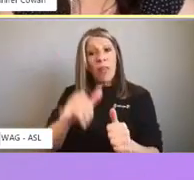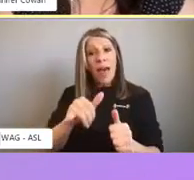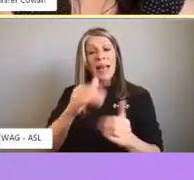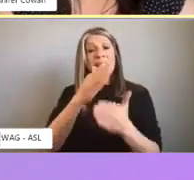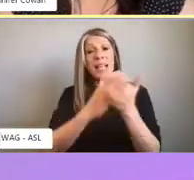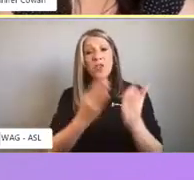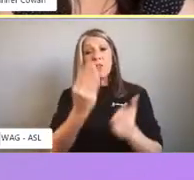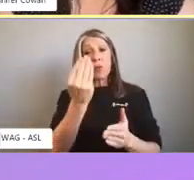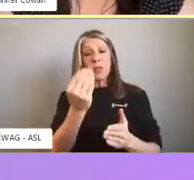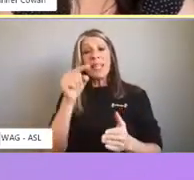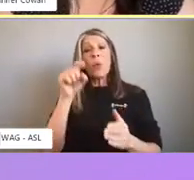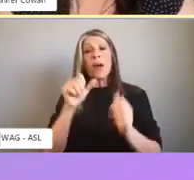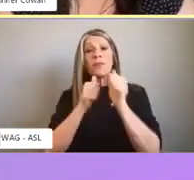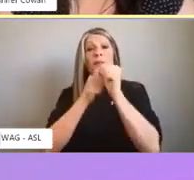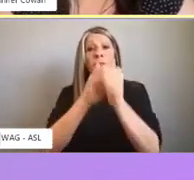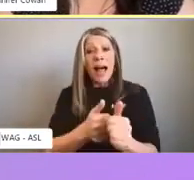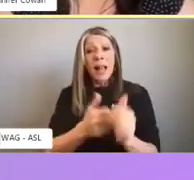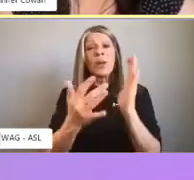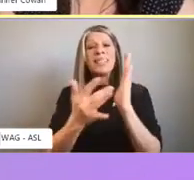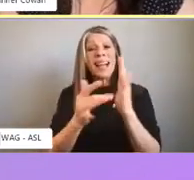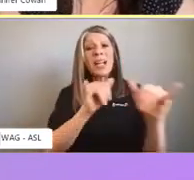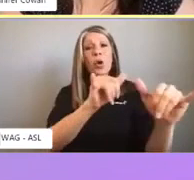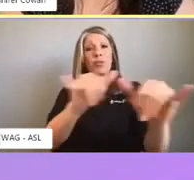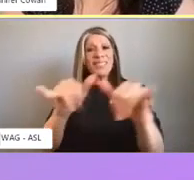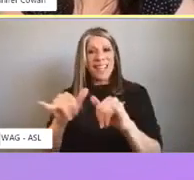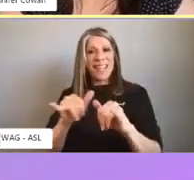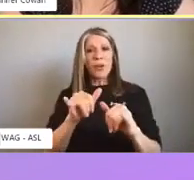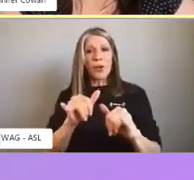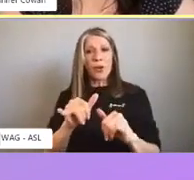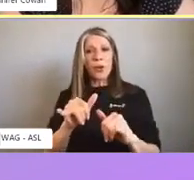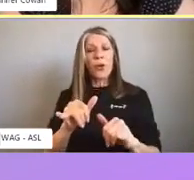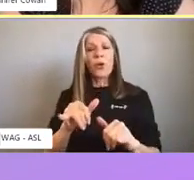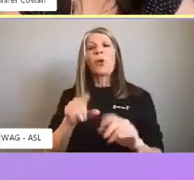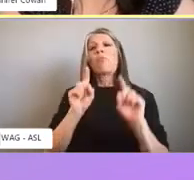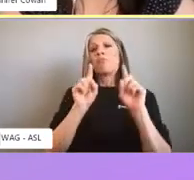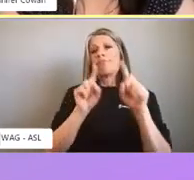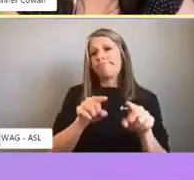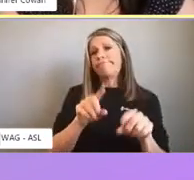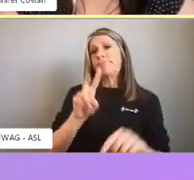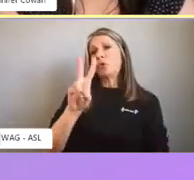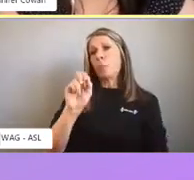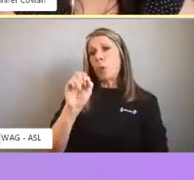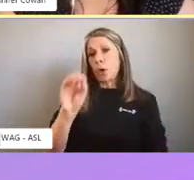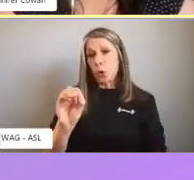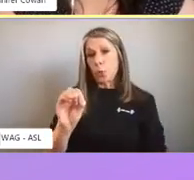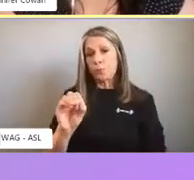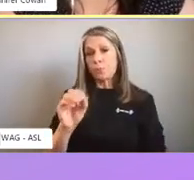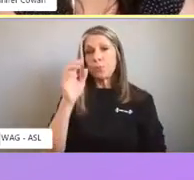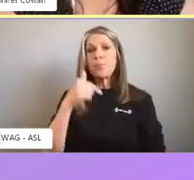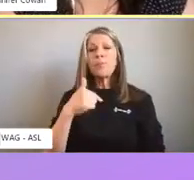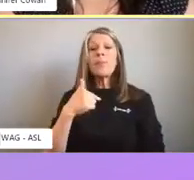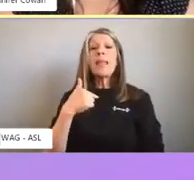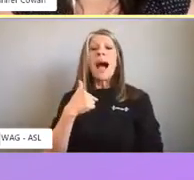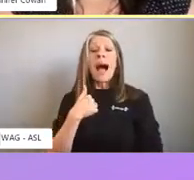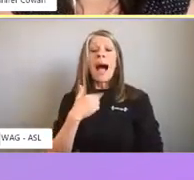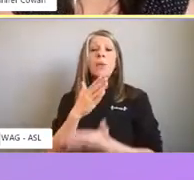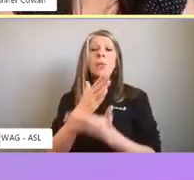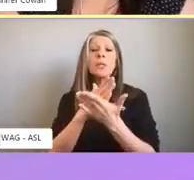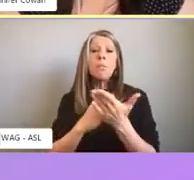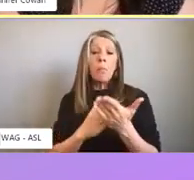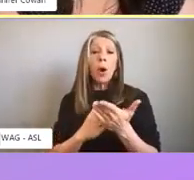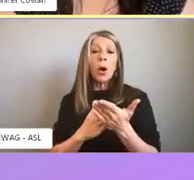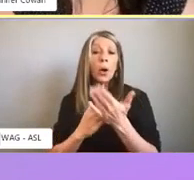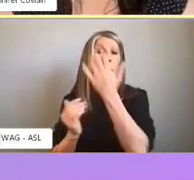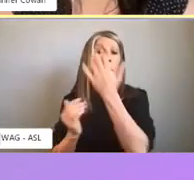to conform to a technical standard, and in this case, WCAG 2.0. I was actually part of